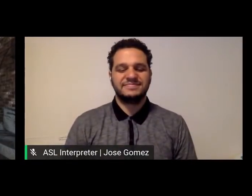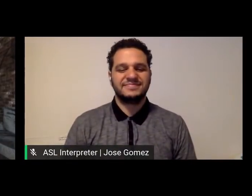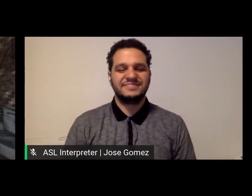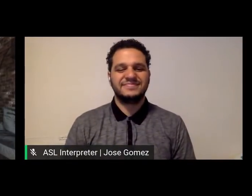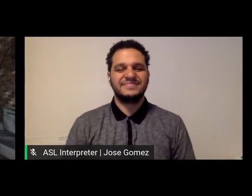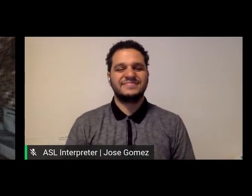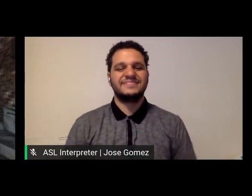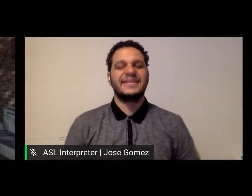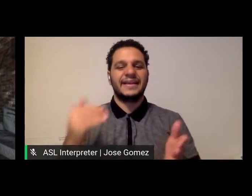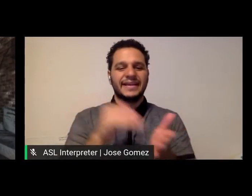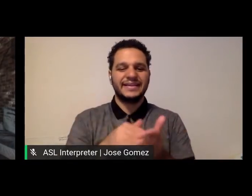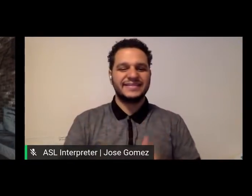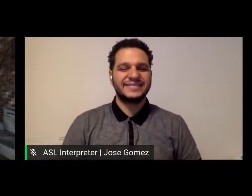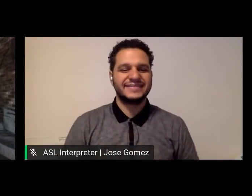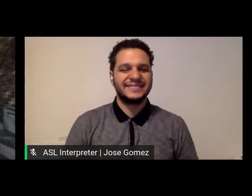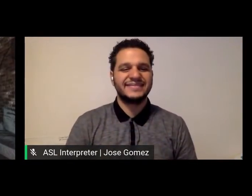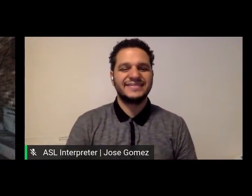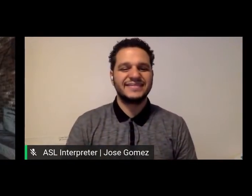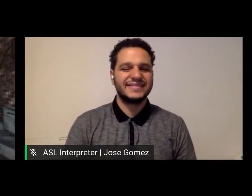and front,